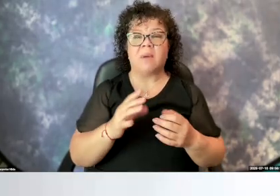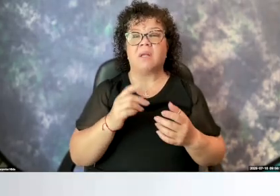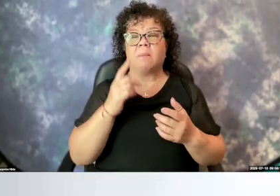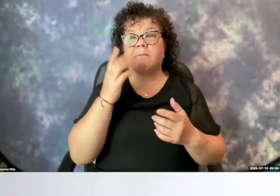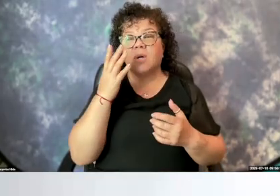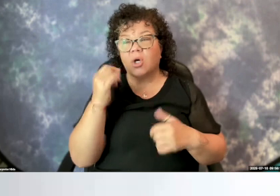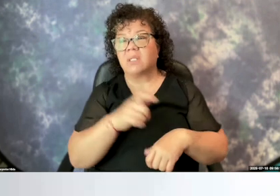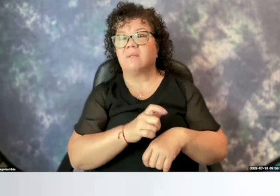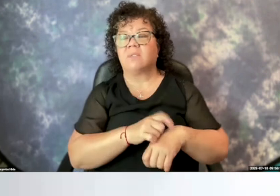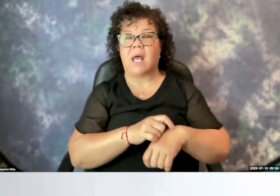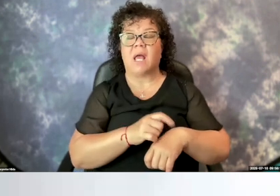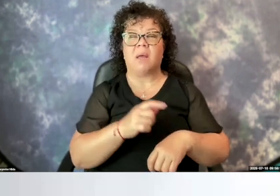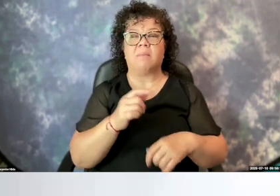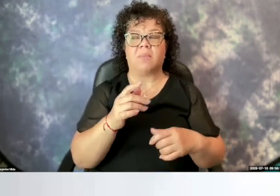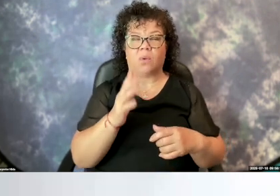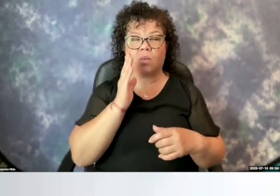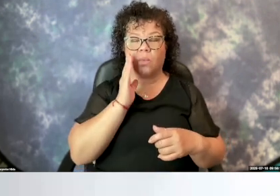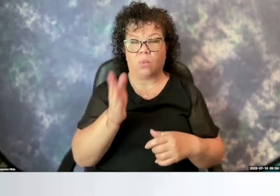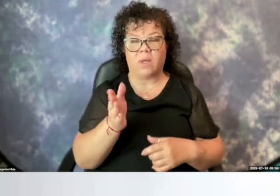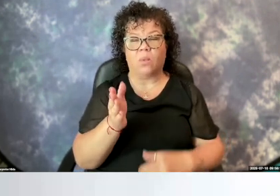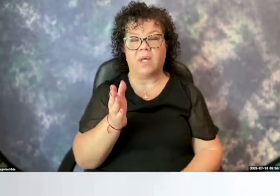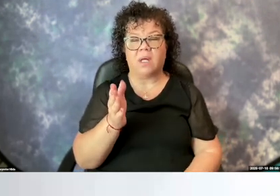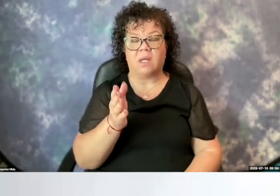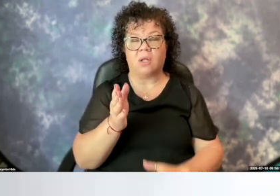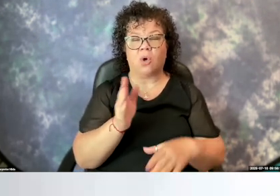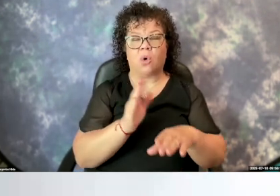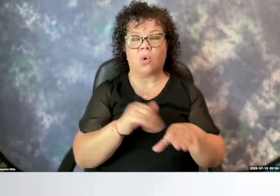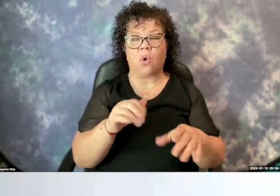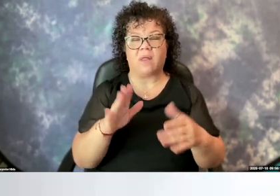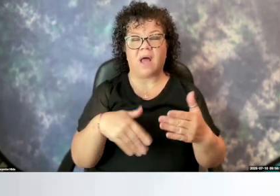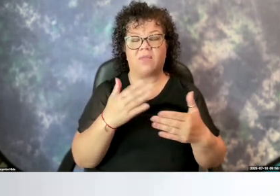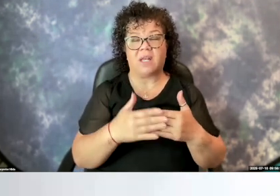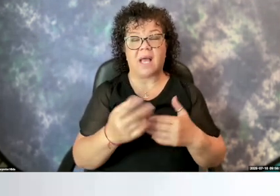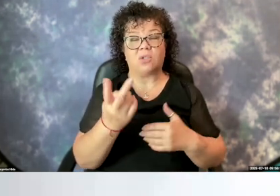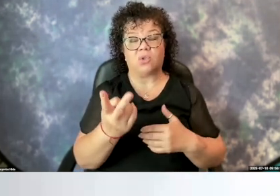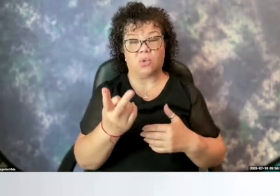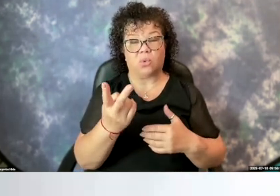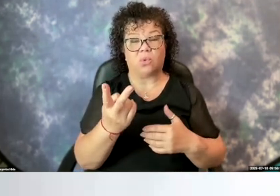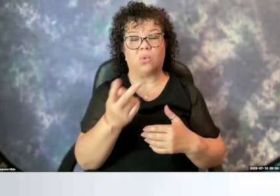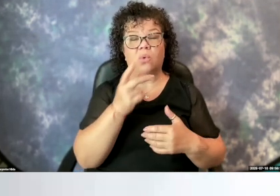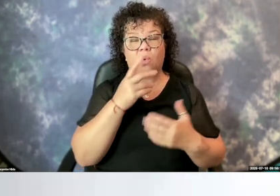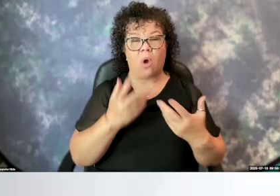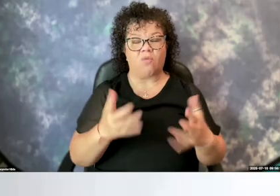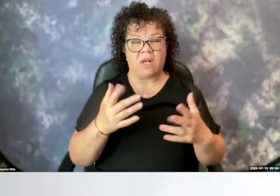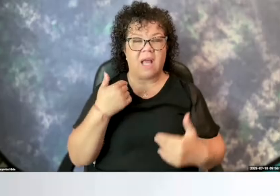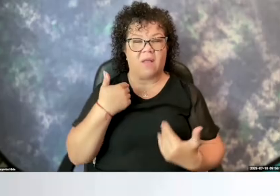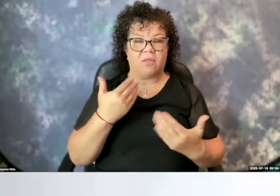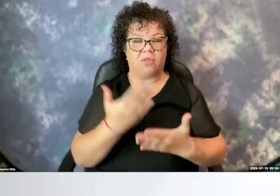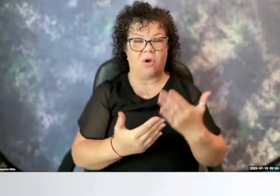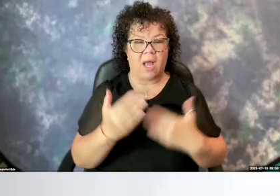of time, we are going to call on the next two in the queue who had their hands raised.